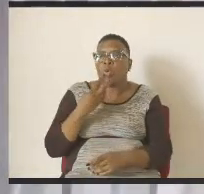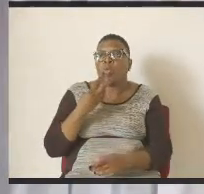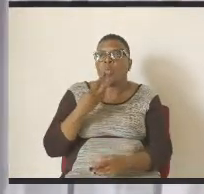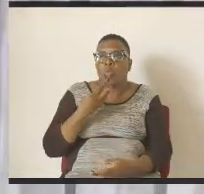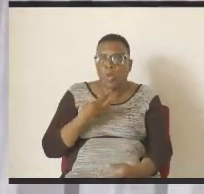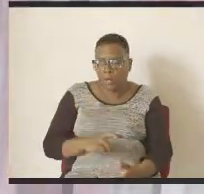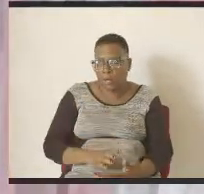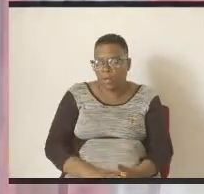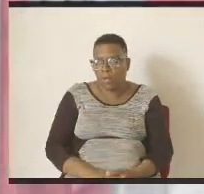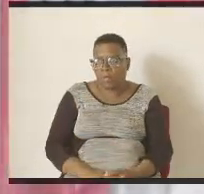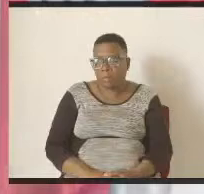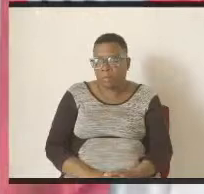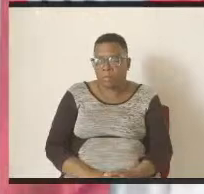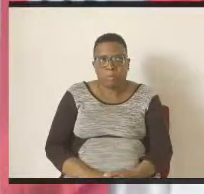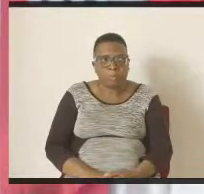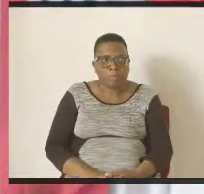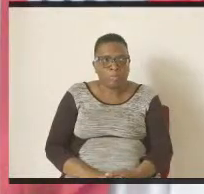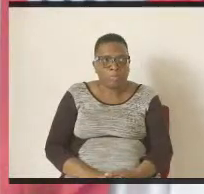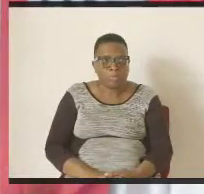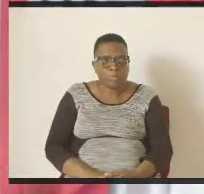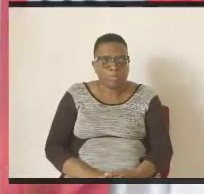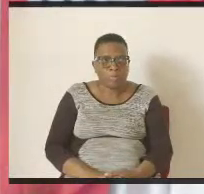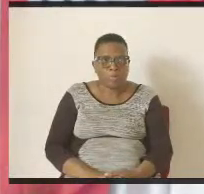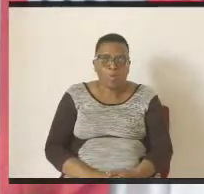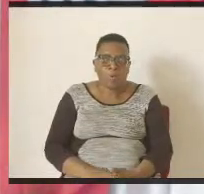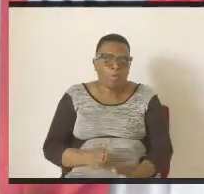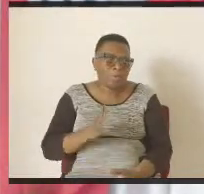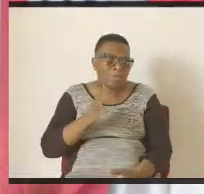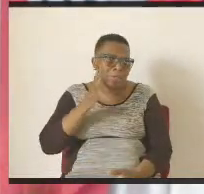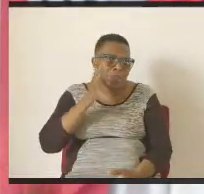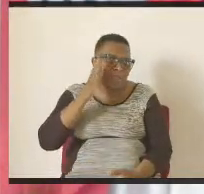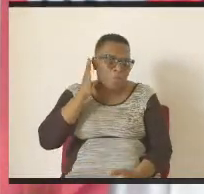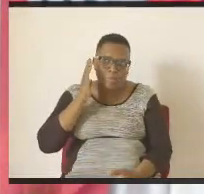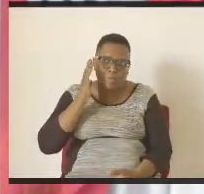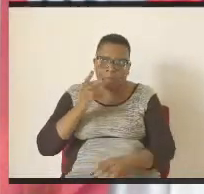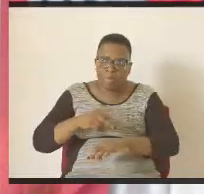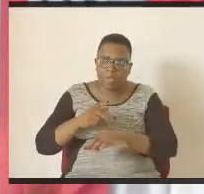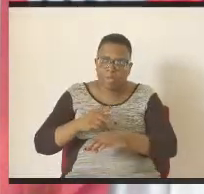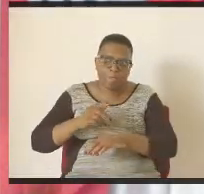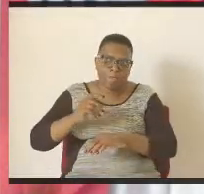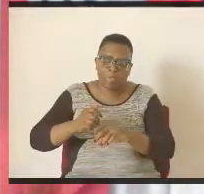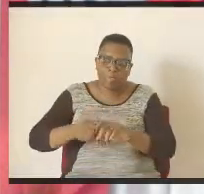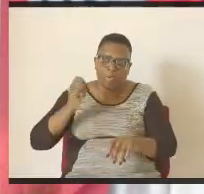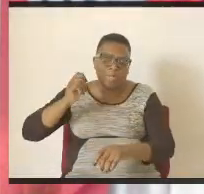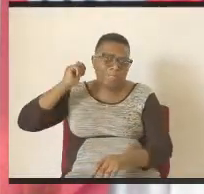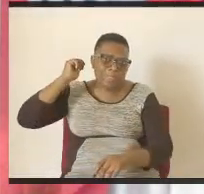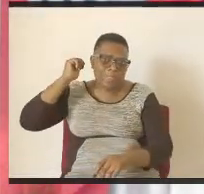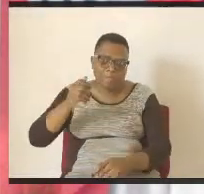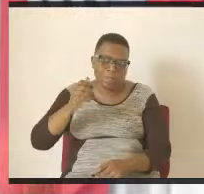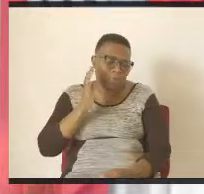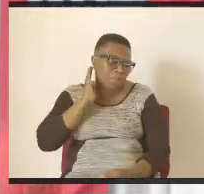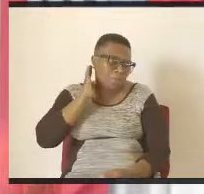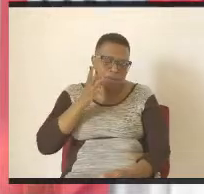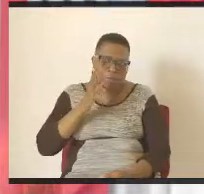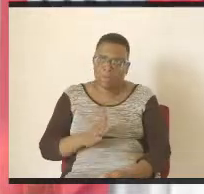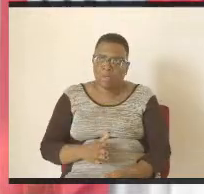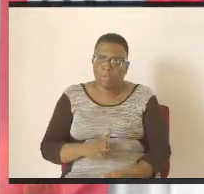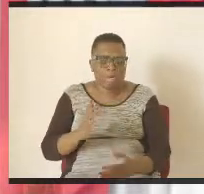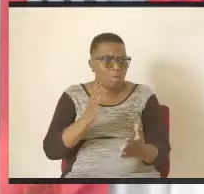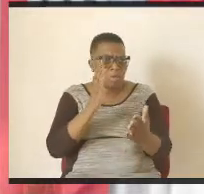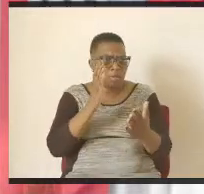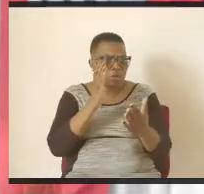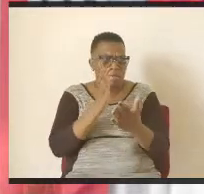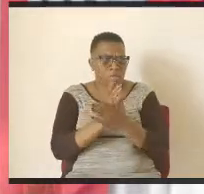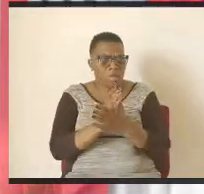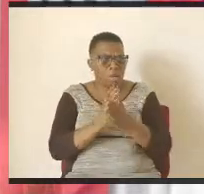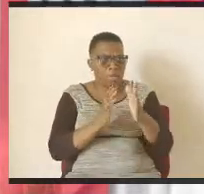were cutting off the people's ears. He says, stop. Must I not drink the cup? How else will the scripture